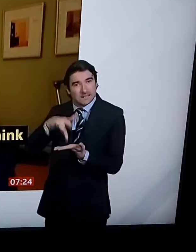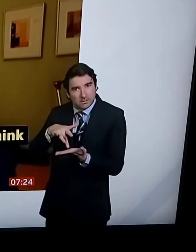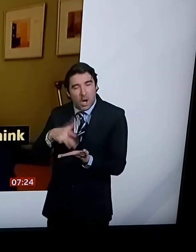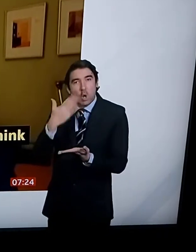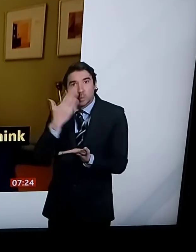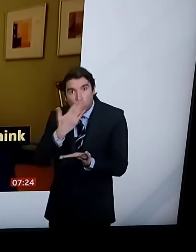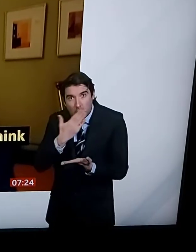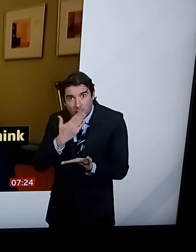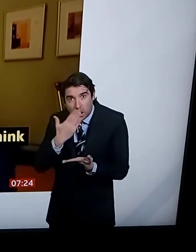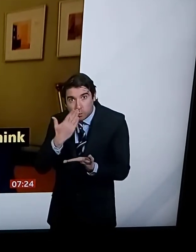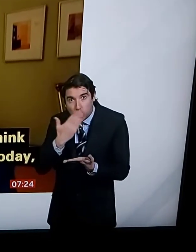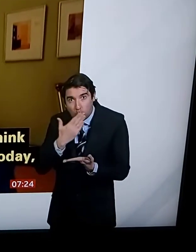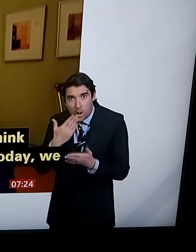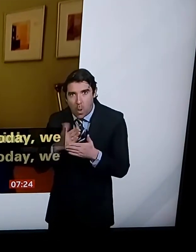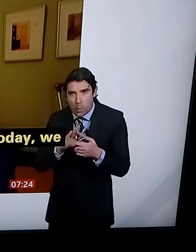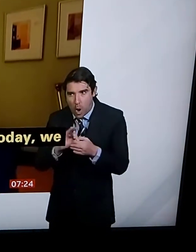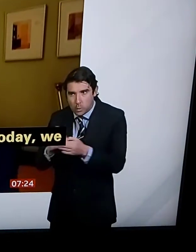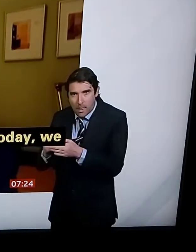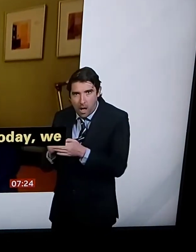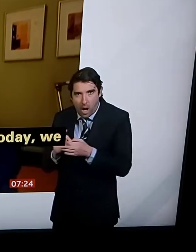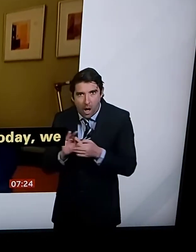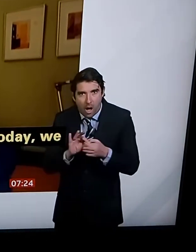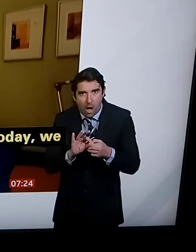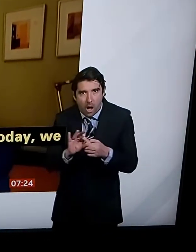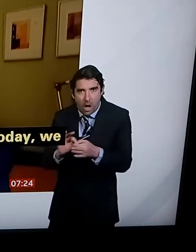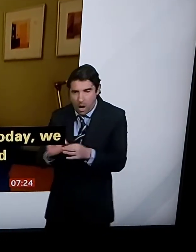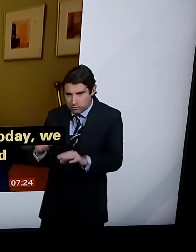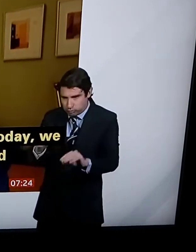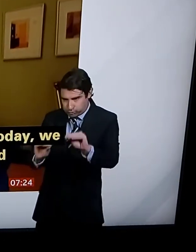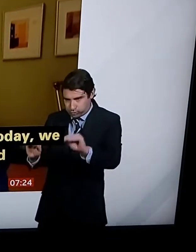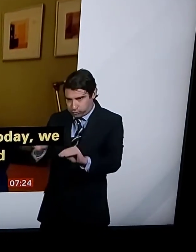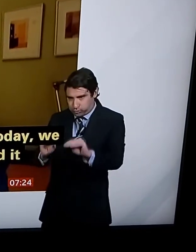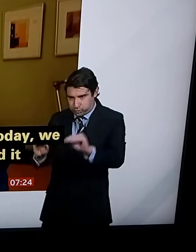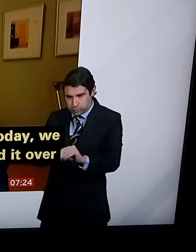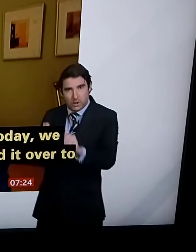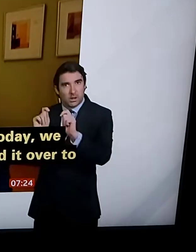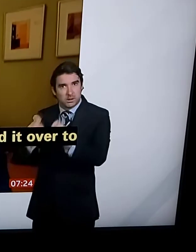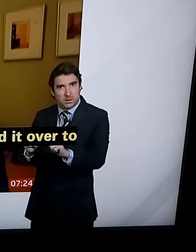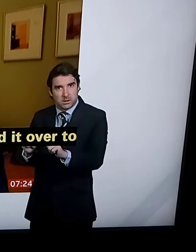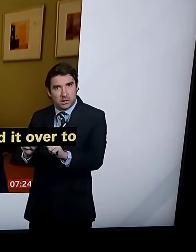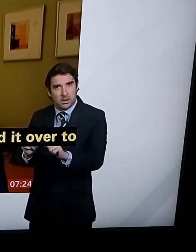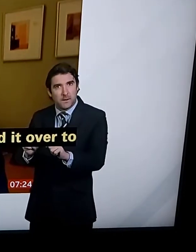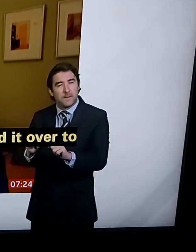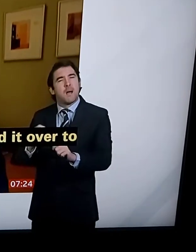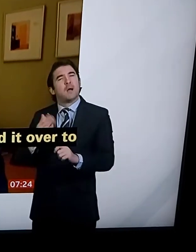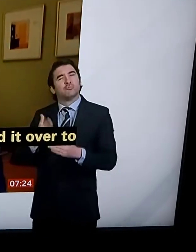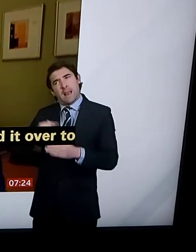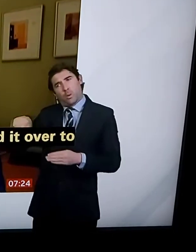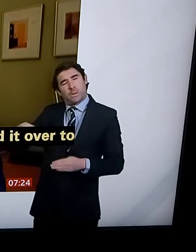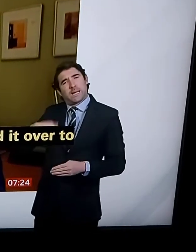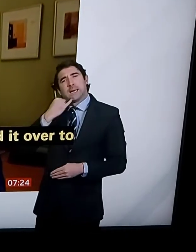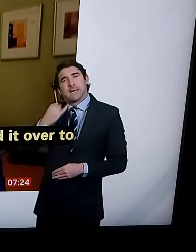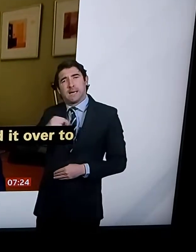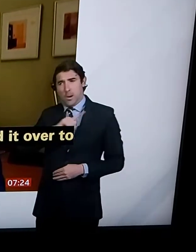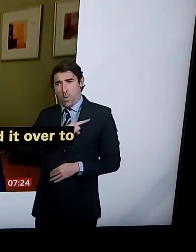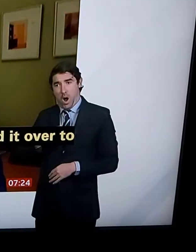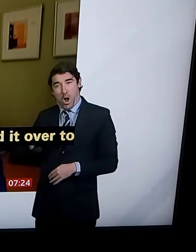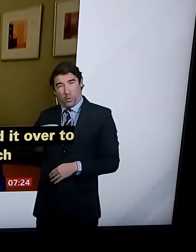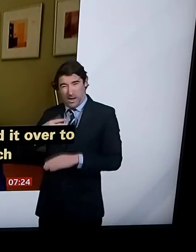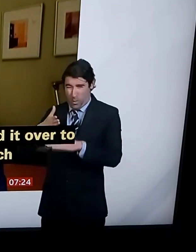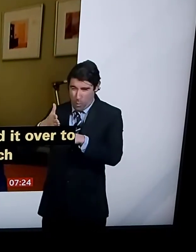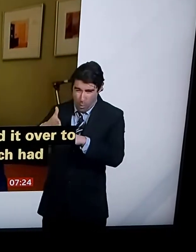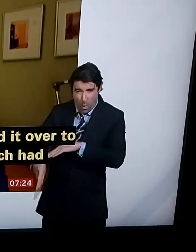which had all the secrecy of the Da Vinci Code. Why didn't they do the bit that they should be doing? Because what we can say today is if you get a grade A from